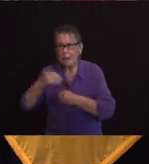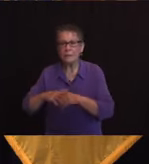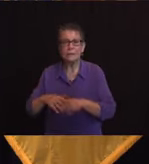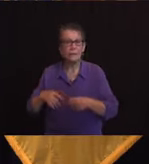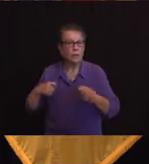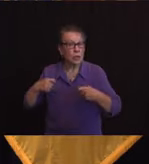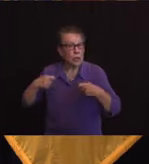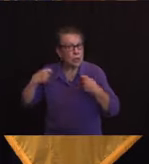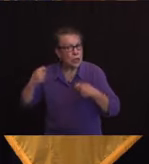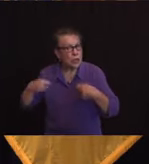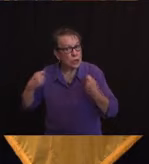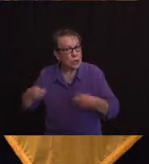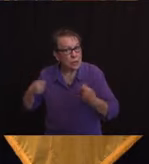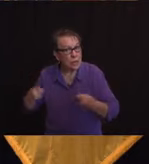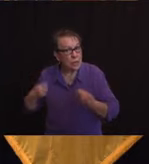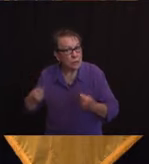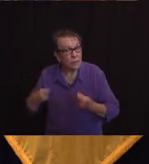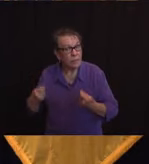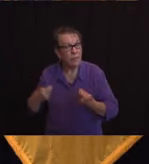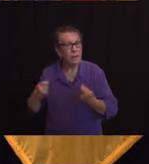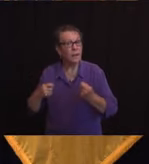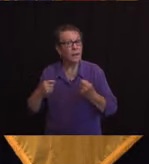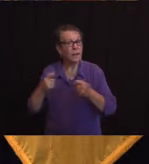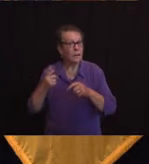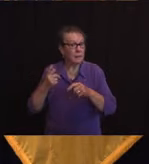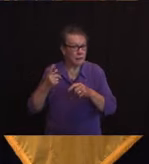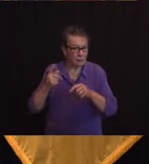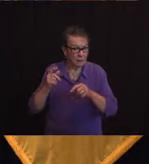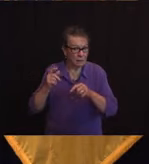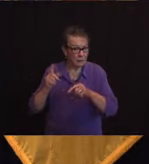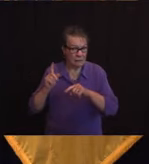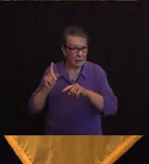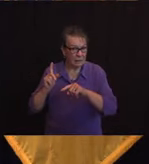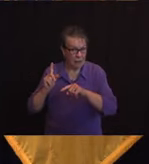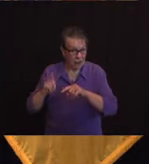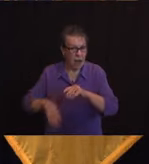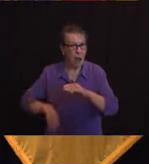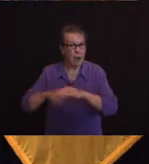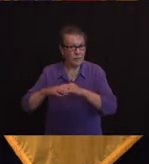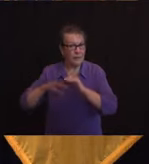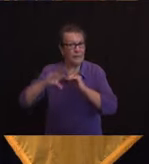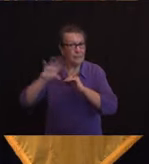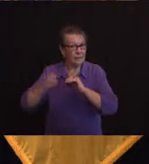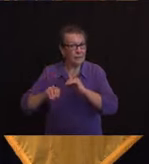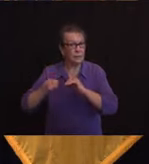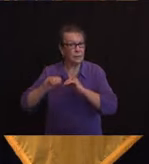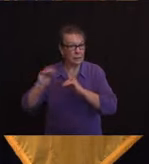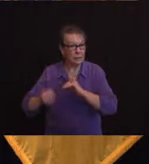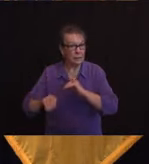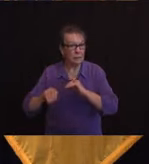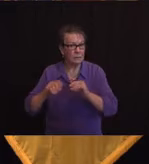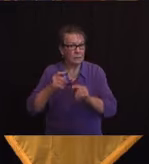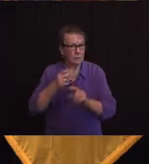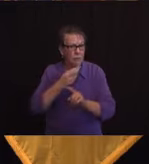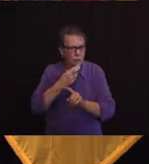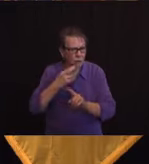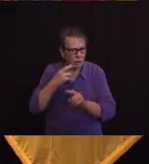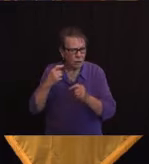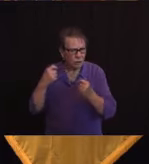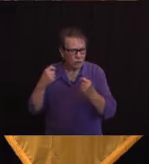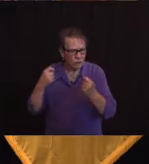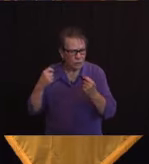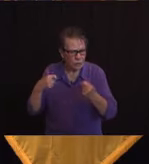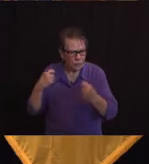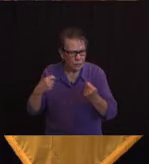did raise it on large venues because those venues are proving explicitly. I'll give the Prudential Center a shout out,